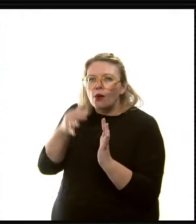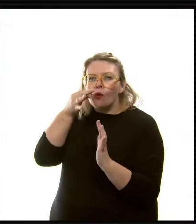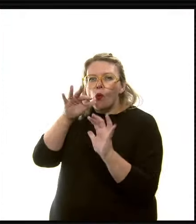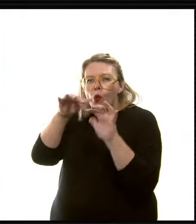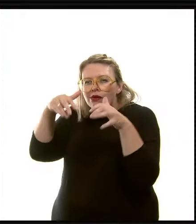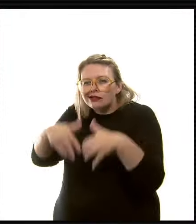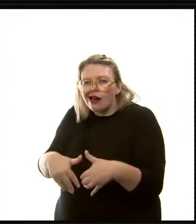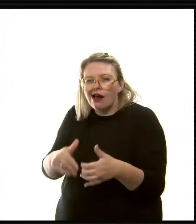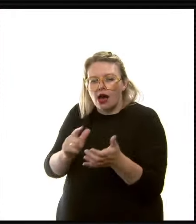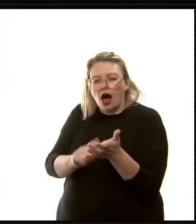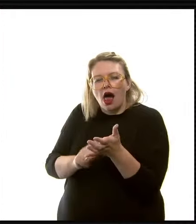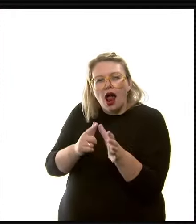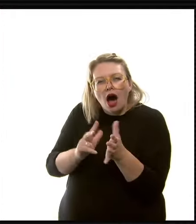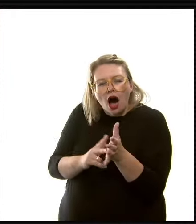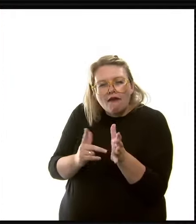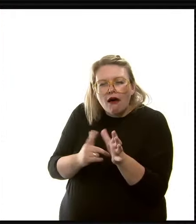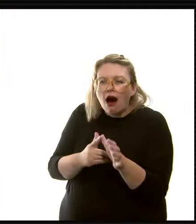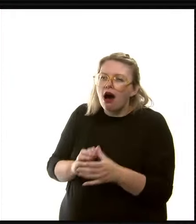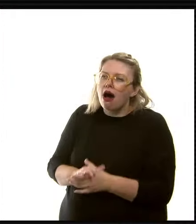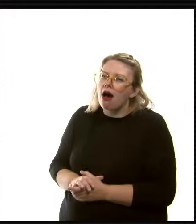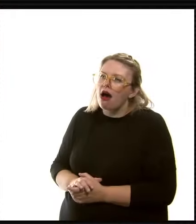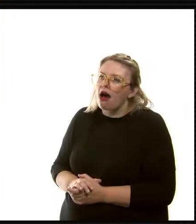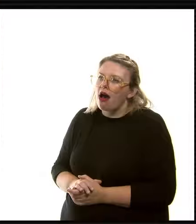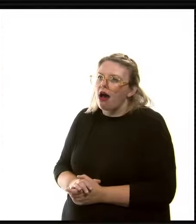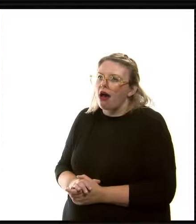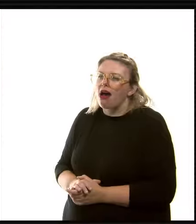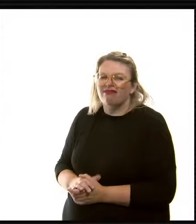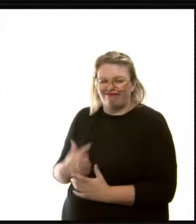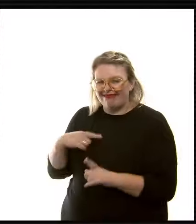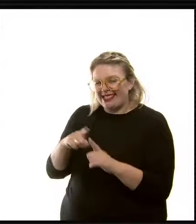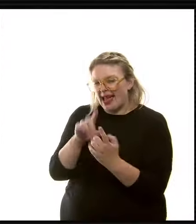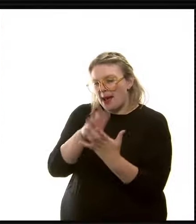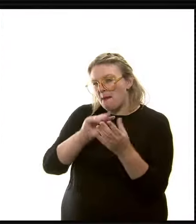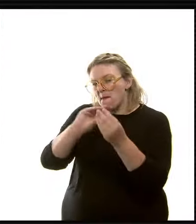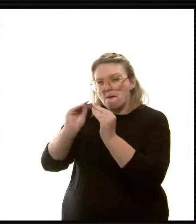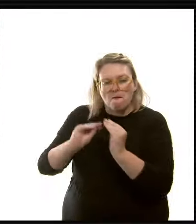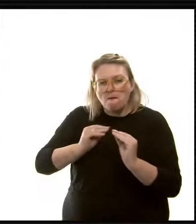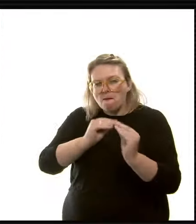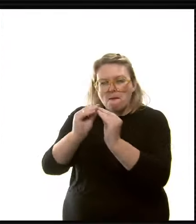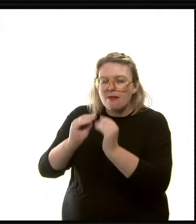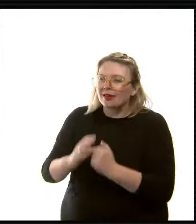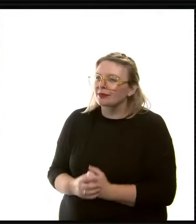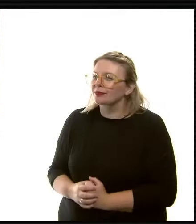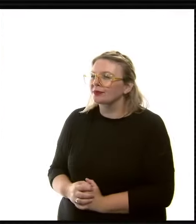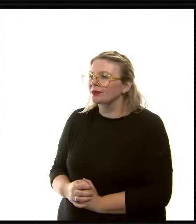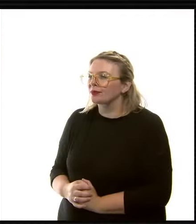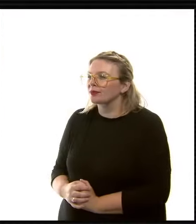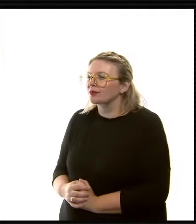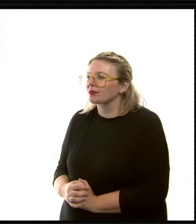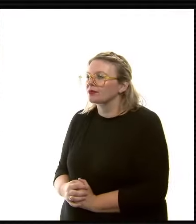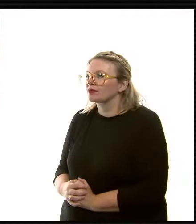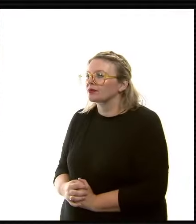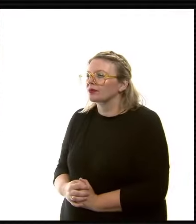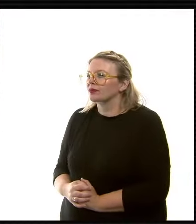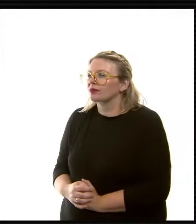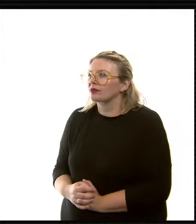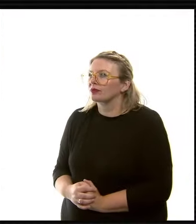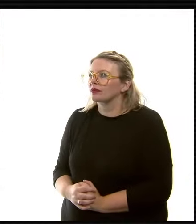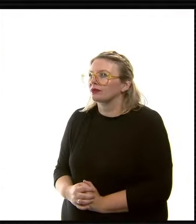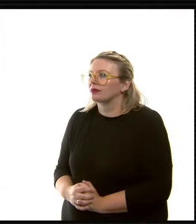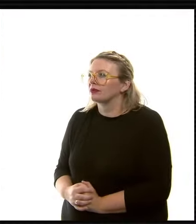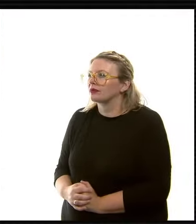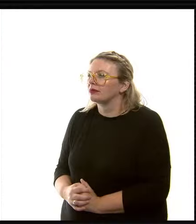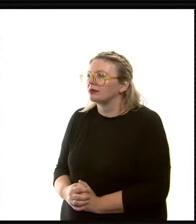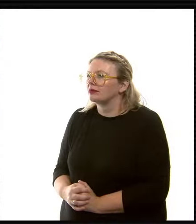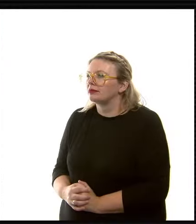from the cave ceiling. I got to work filling in the rest of the cave and doing some landscaping before I got to the actual decoration part.